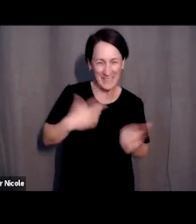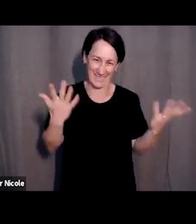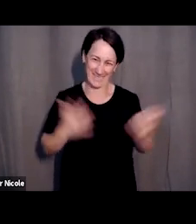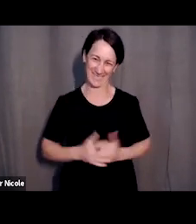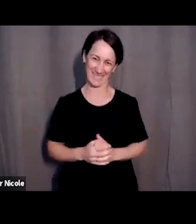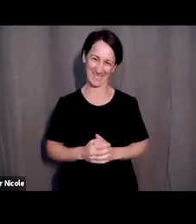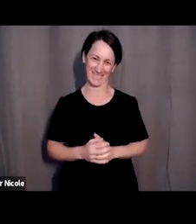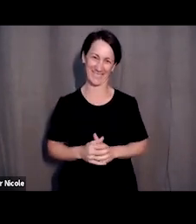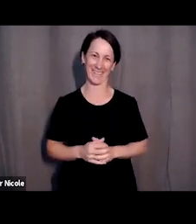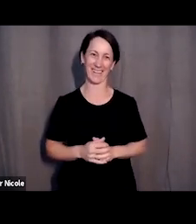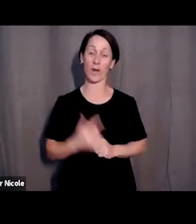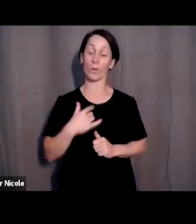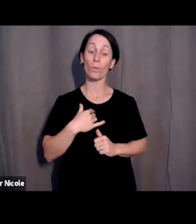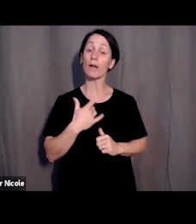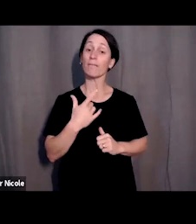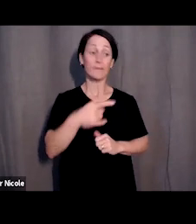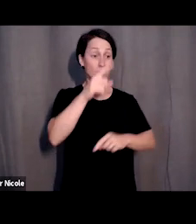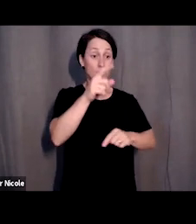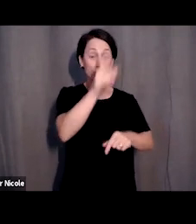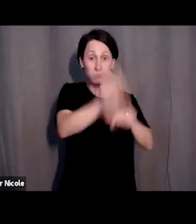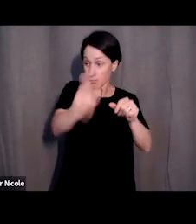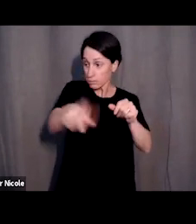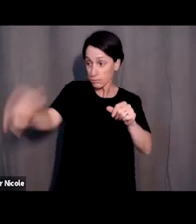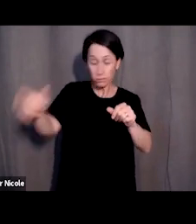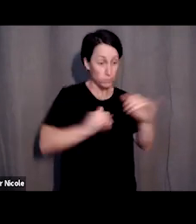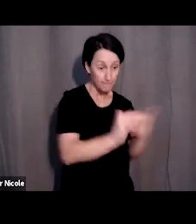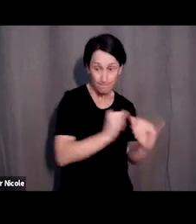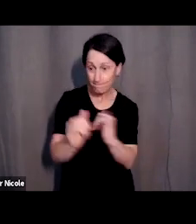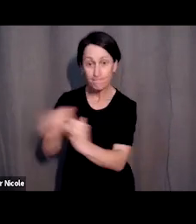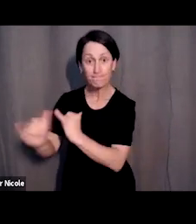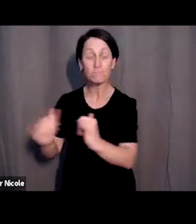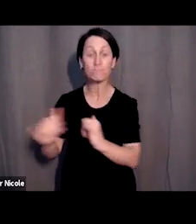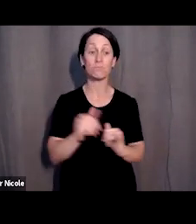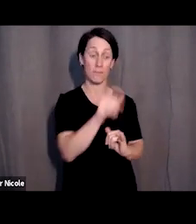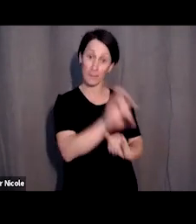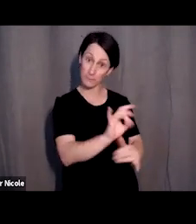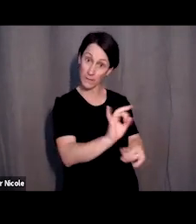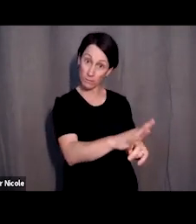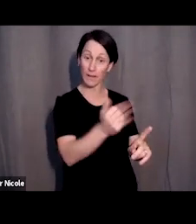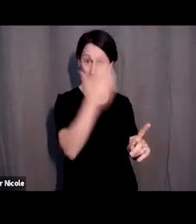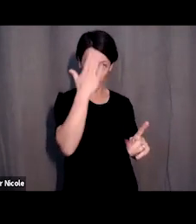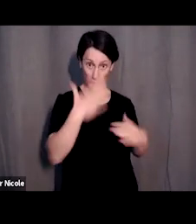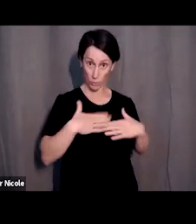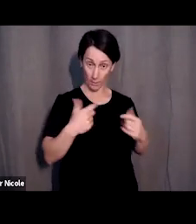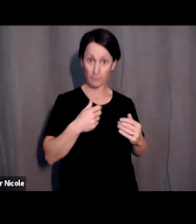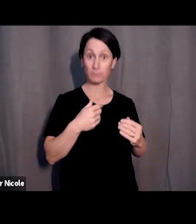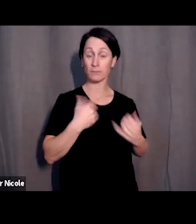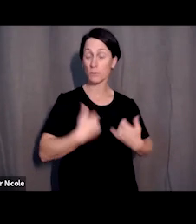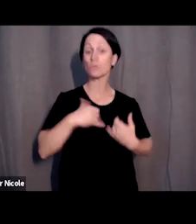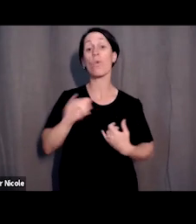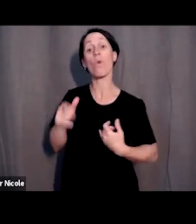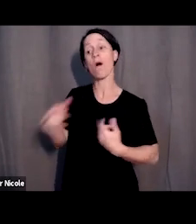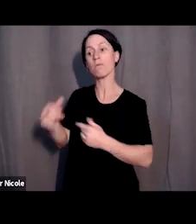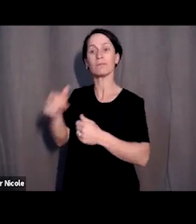And we actually interviewed people, consumers and carers in southeastern Sydney, which is where UNSW sits,